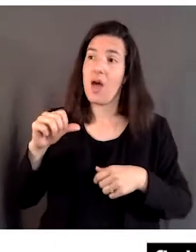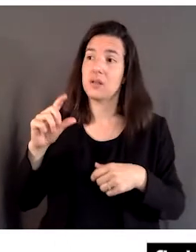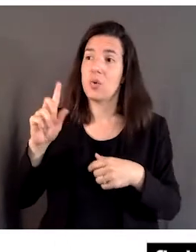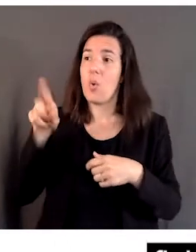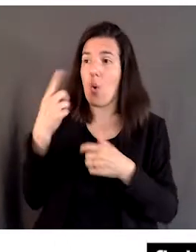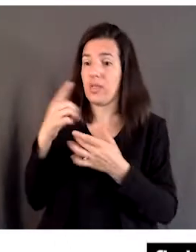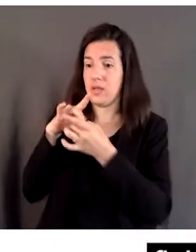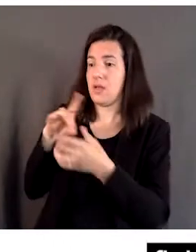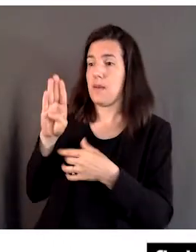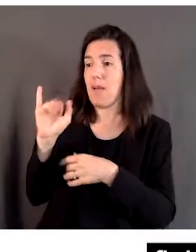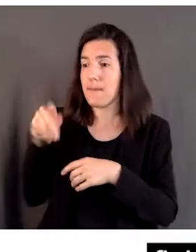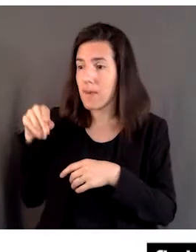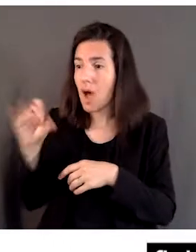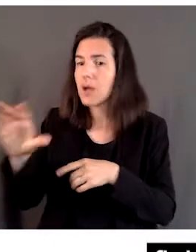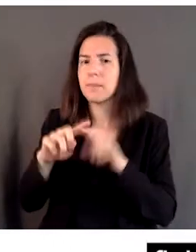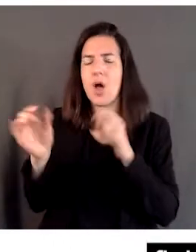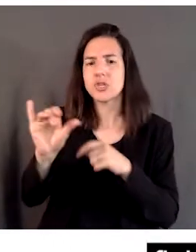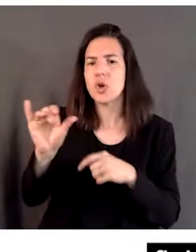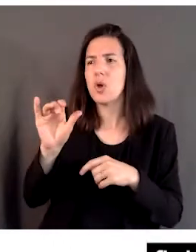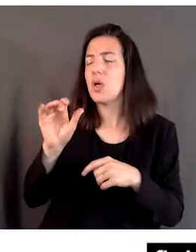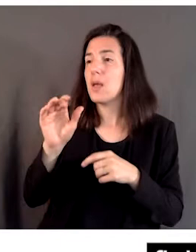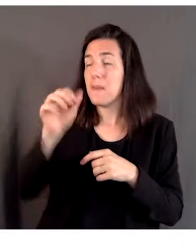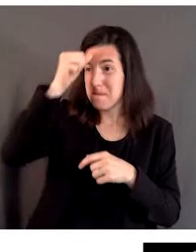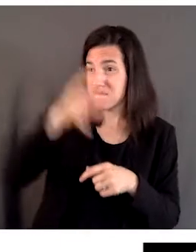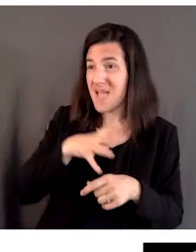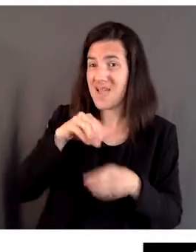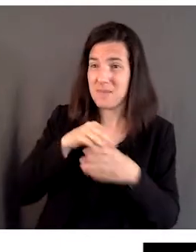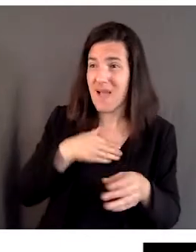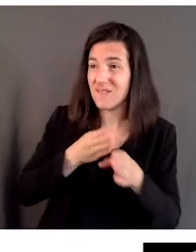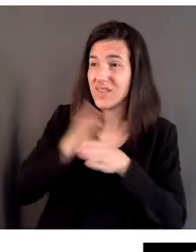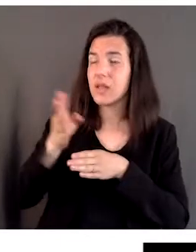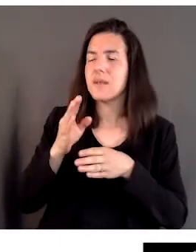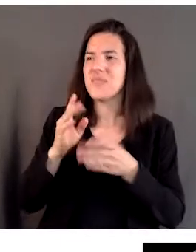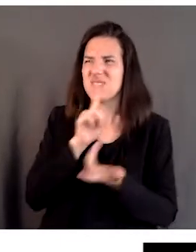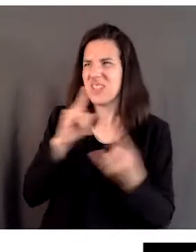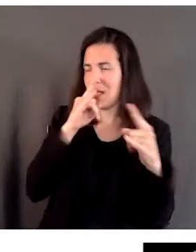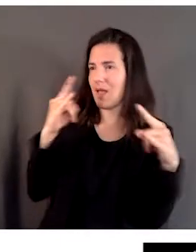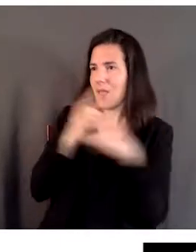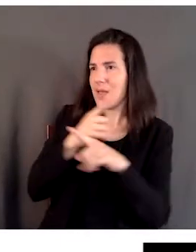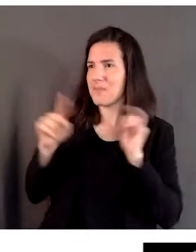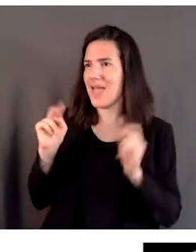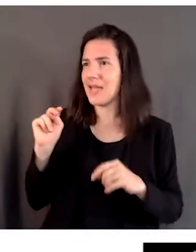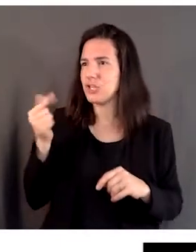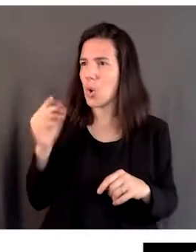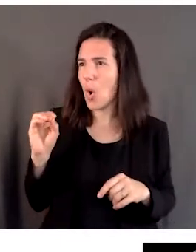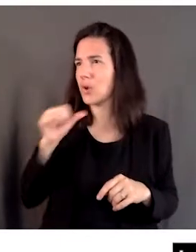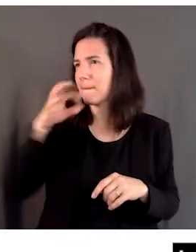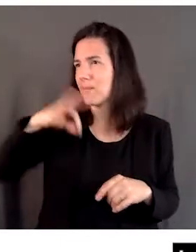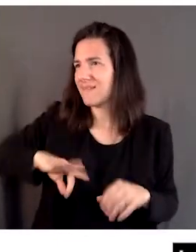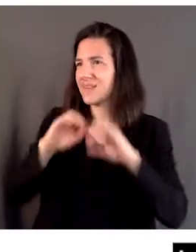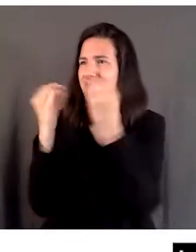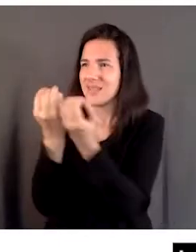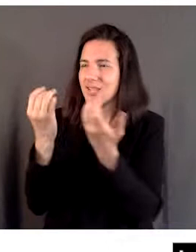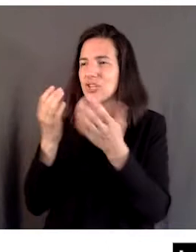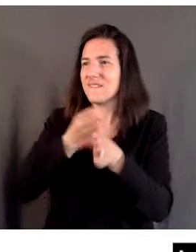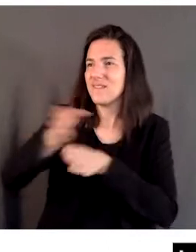in my field. I mean, it's so ironic, but the NGO field, certainly in Canada, is very female, white, kind